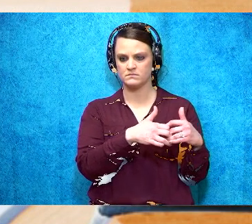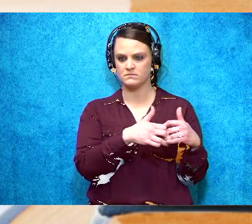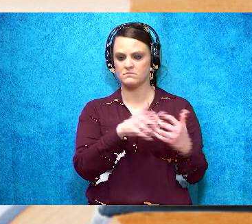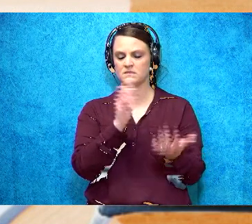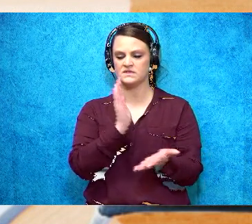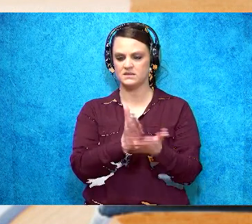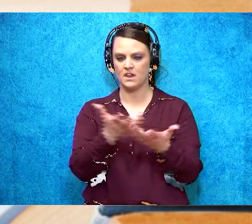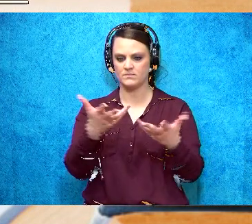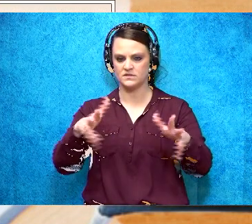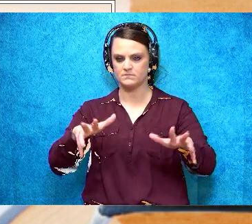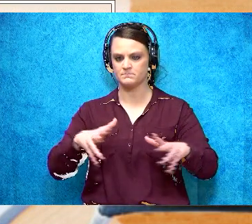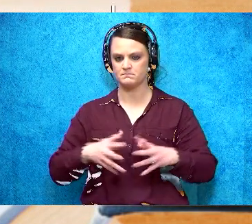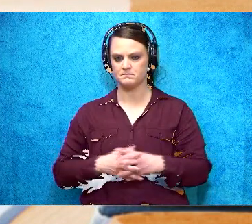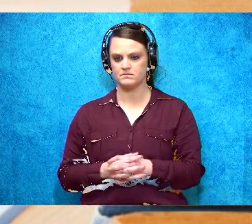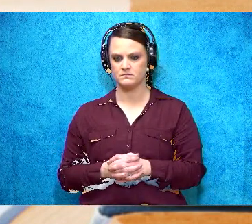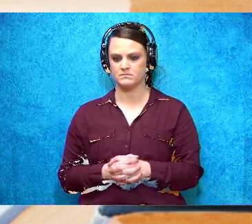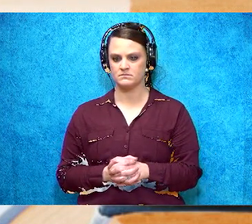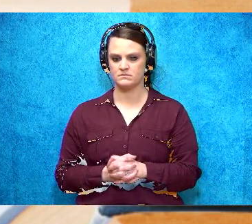stop.